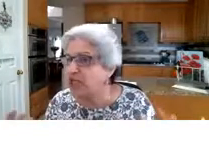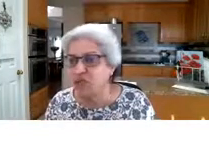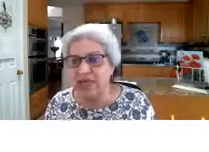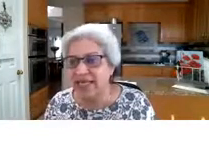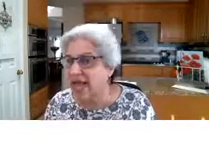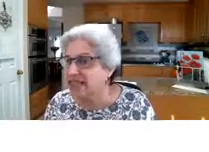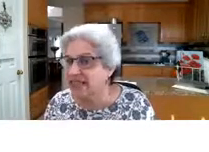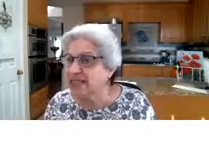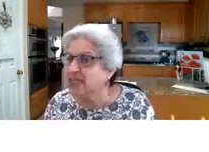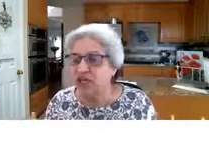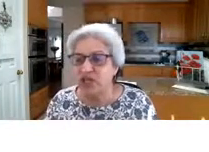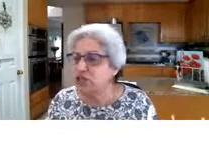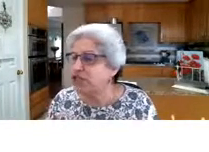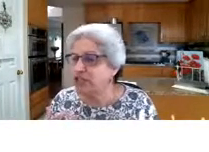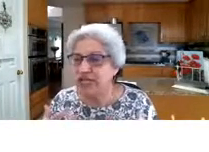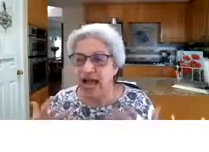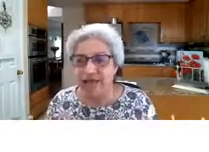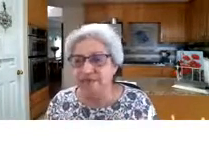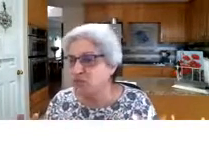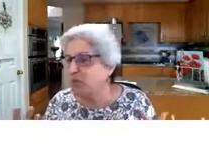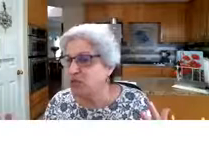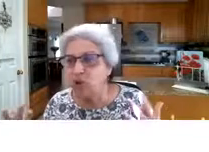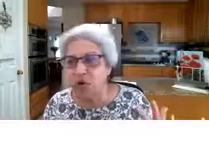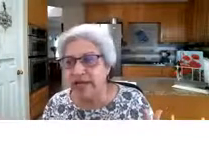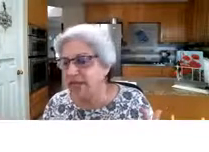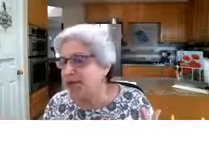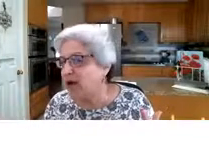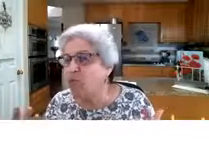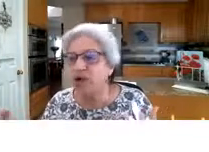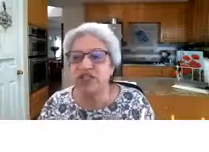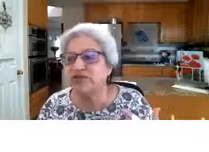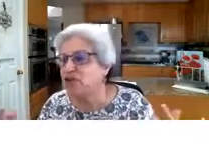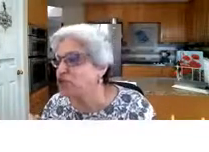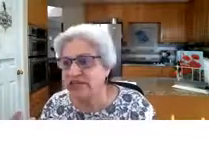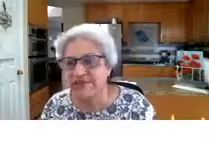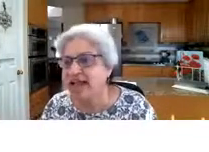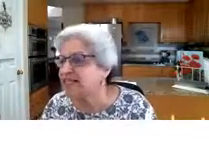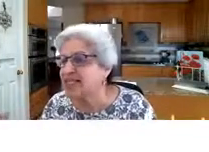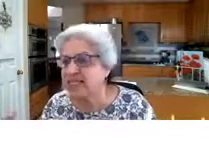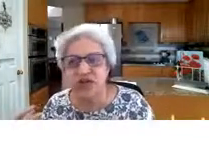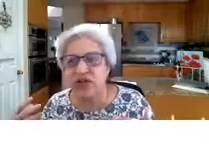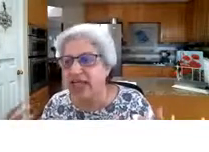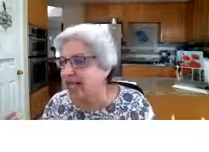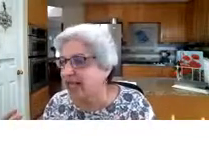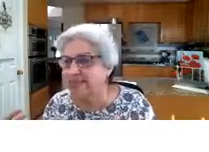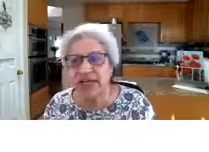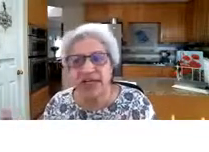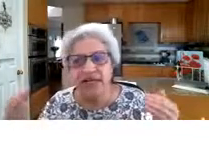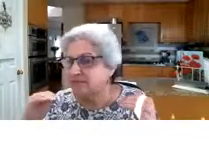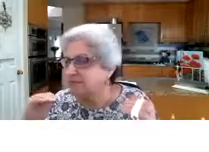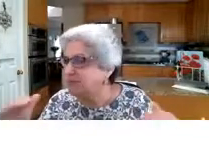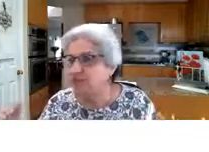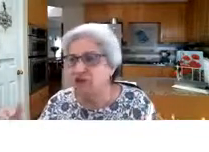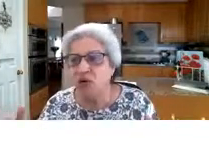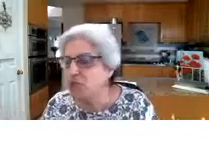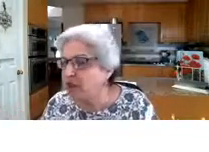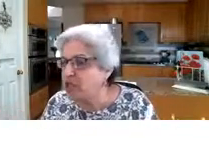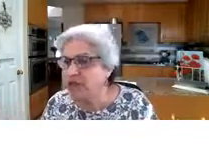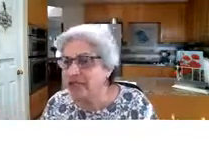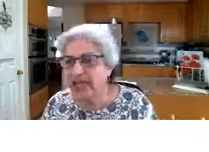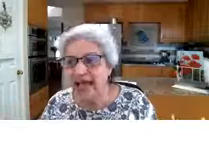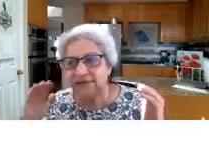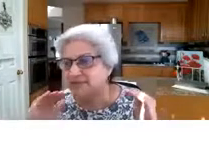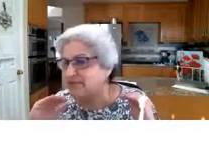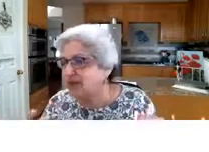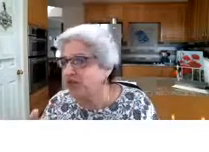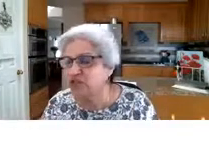is the one you can get. You should not be worried about which version of vaccine you're getting. Go with what